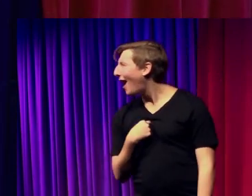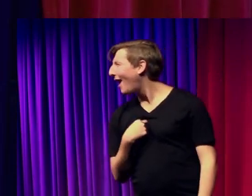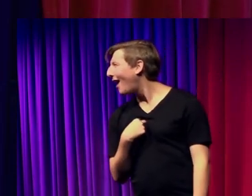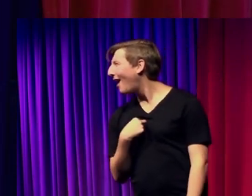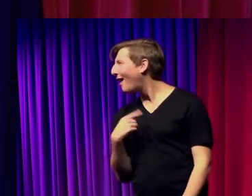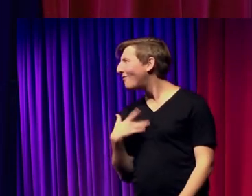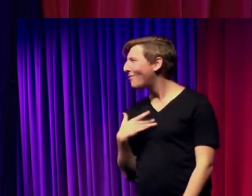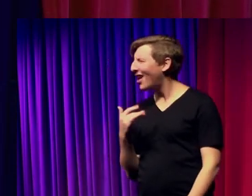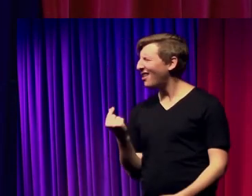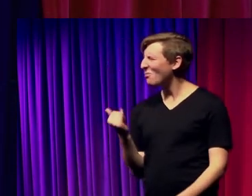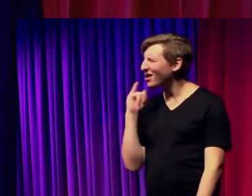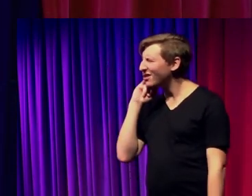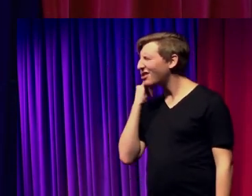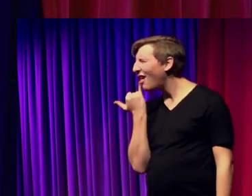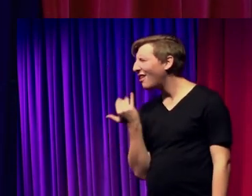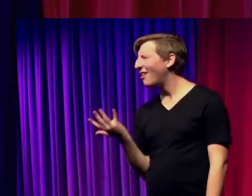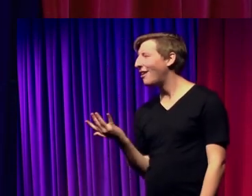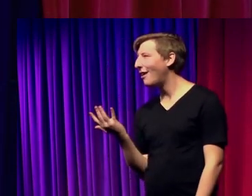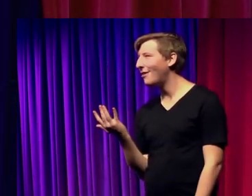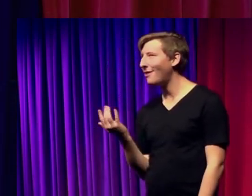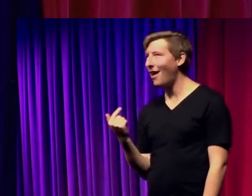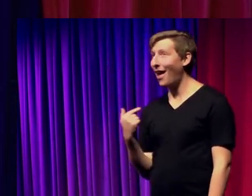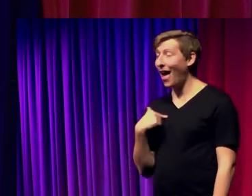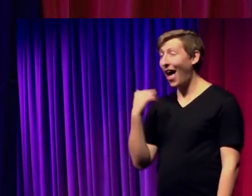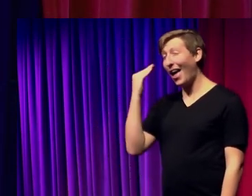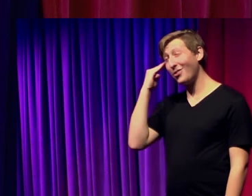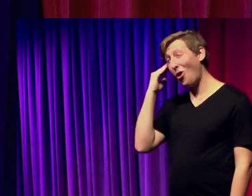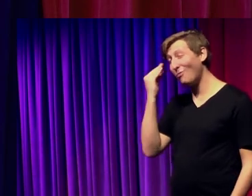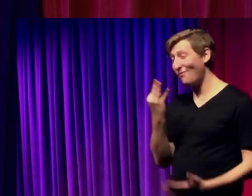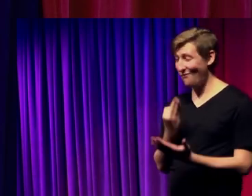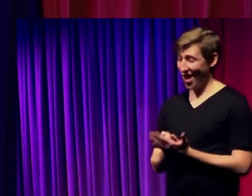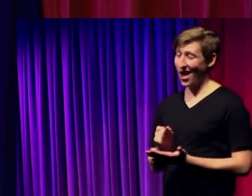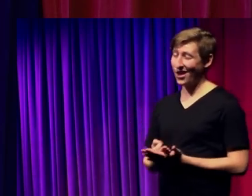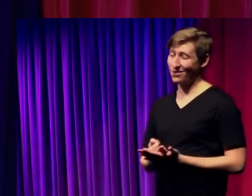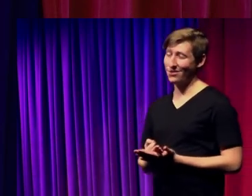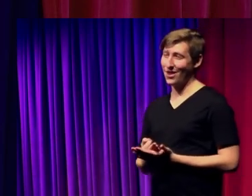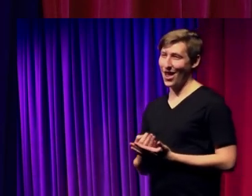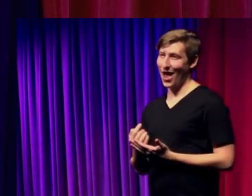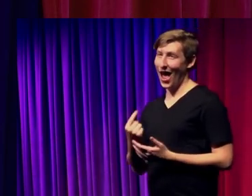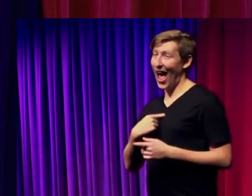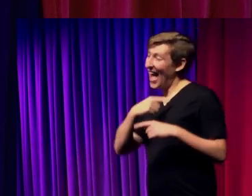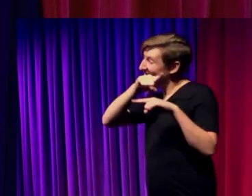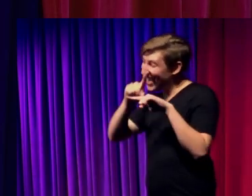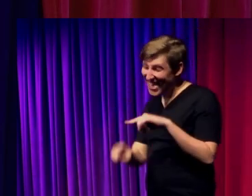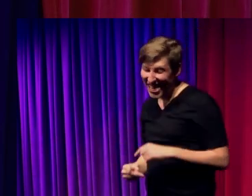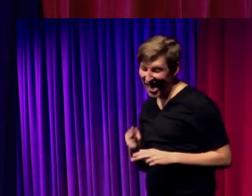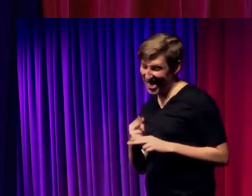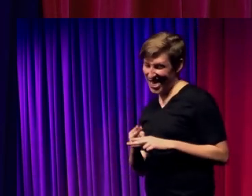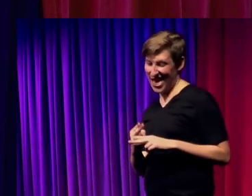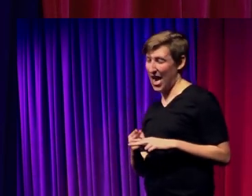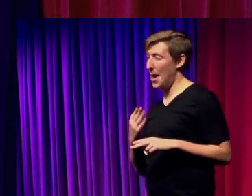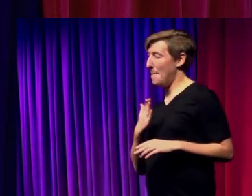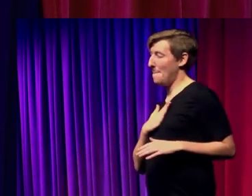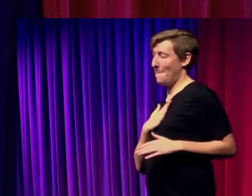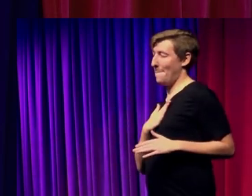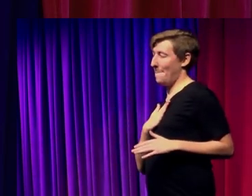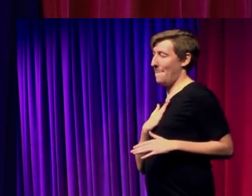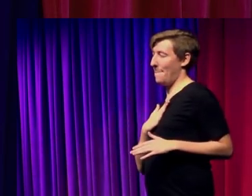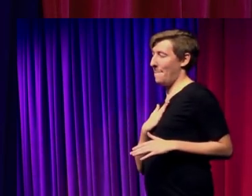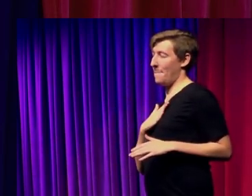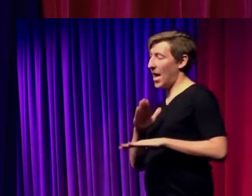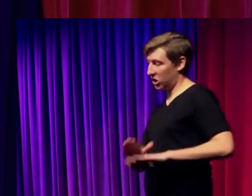jealous, because I know for a fact that I cannot name my kid God is great in